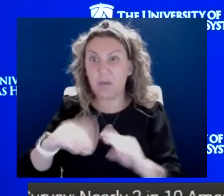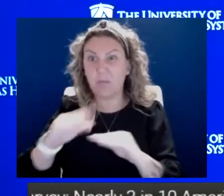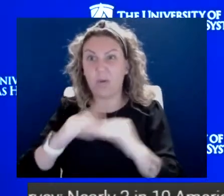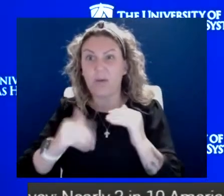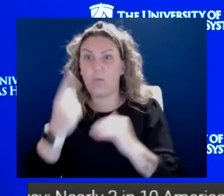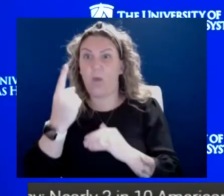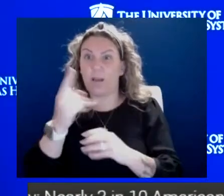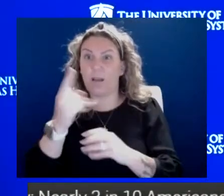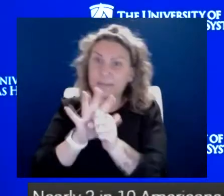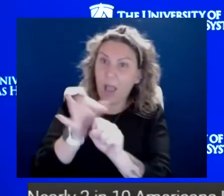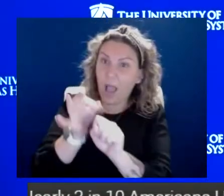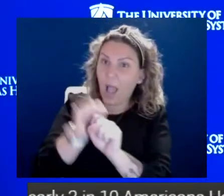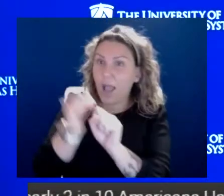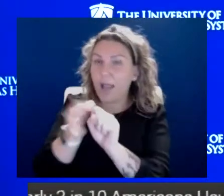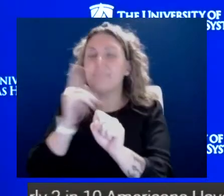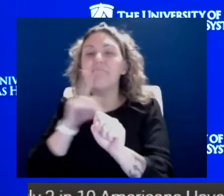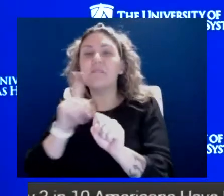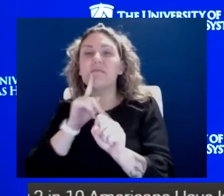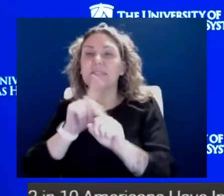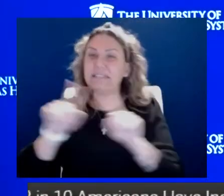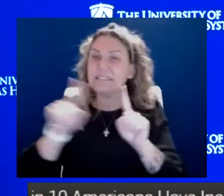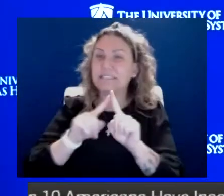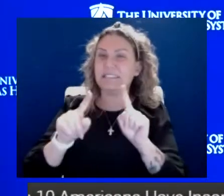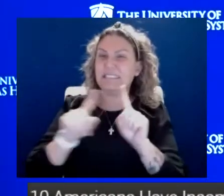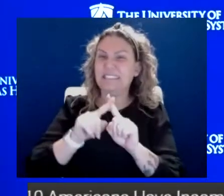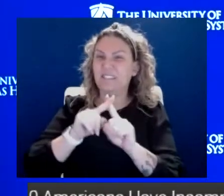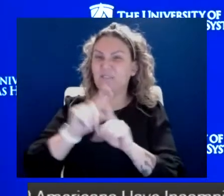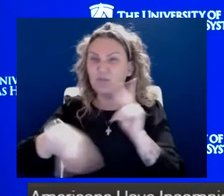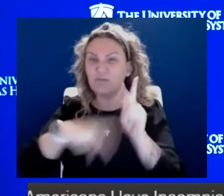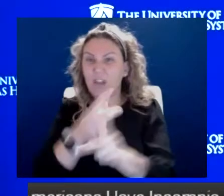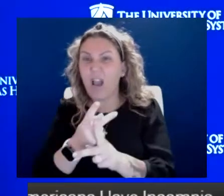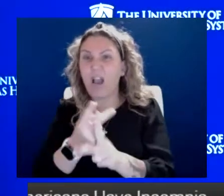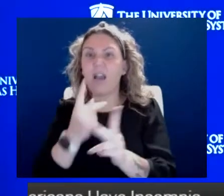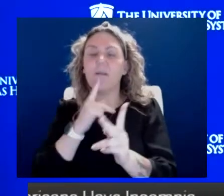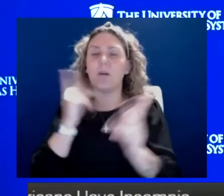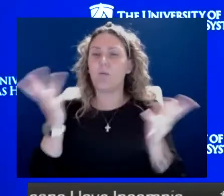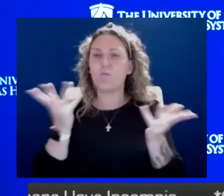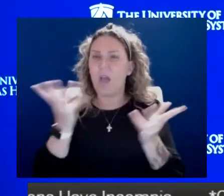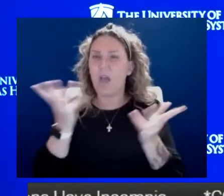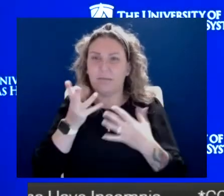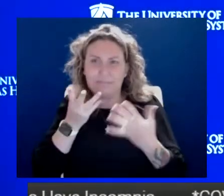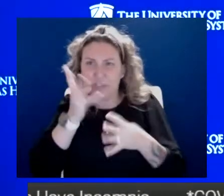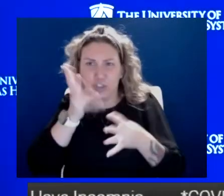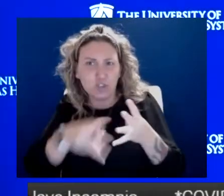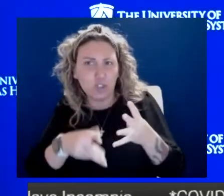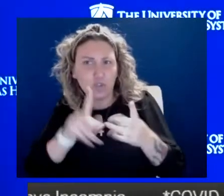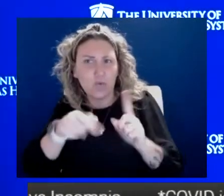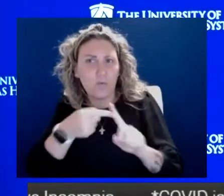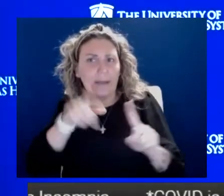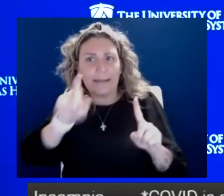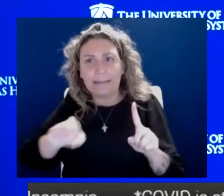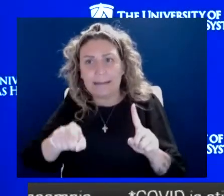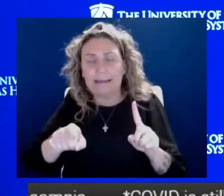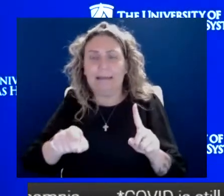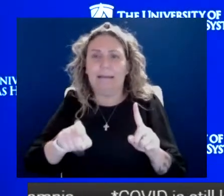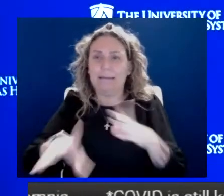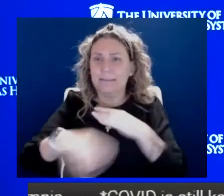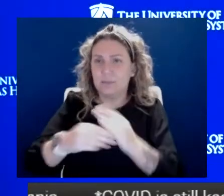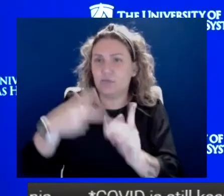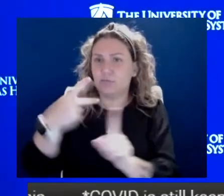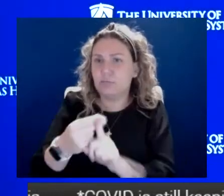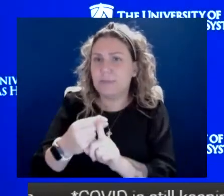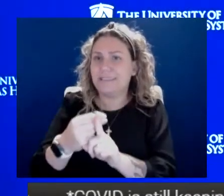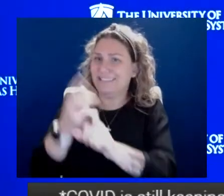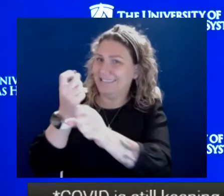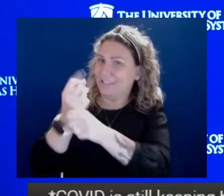different formulation because of that? And then also, what will that schedule be? When should we get it? Will it be a yearly thing? Things of